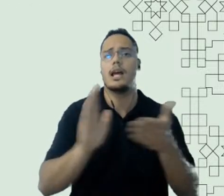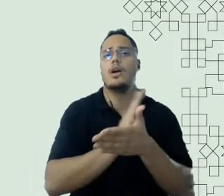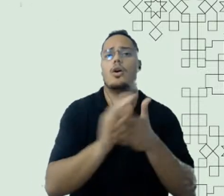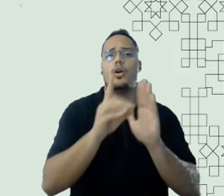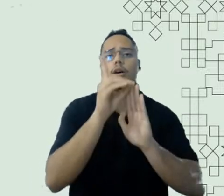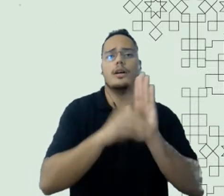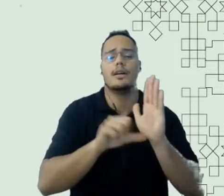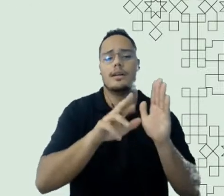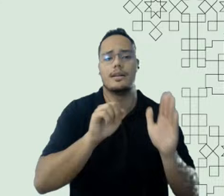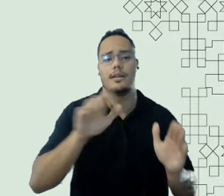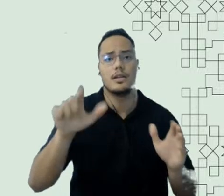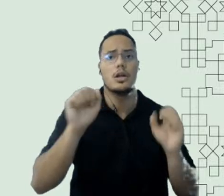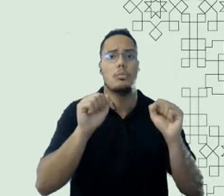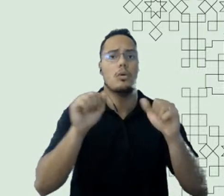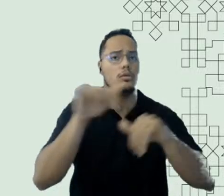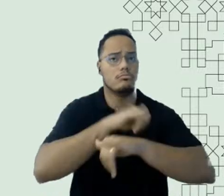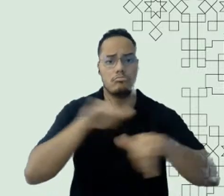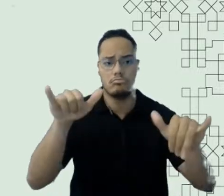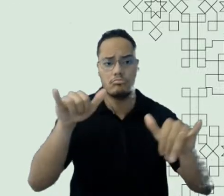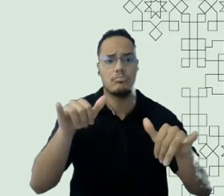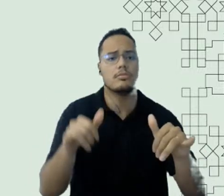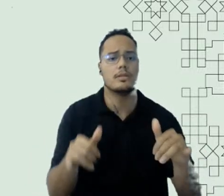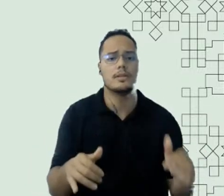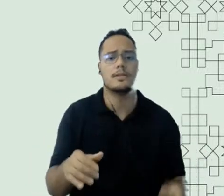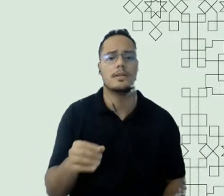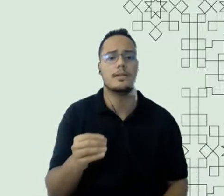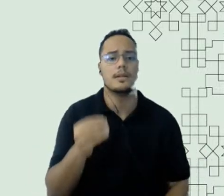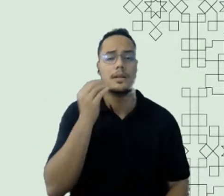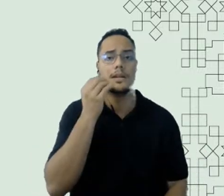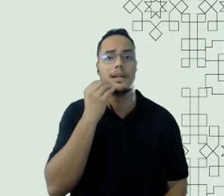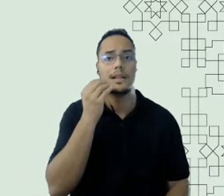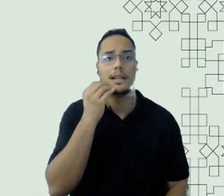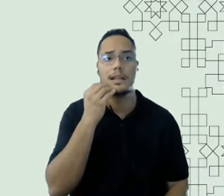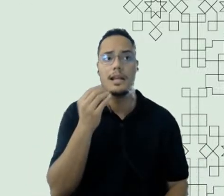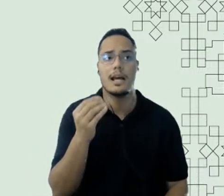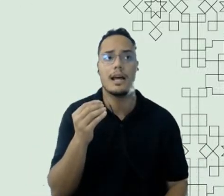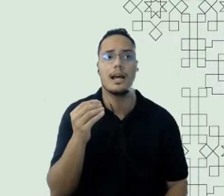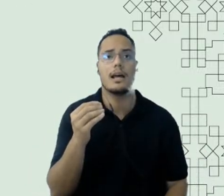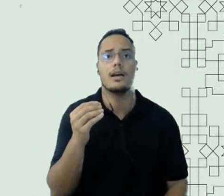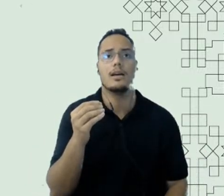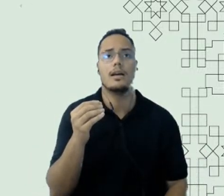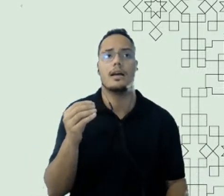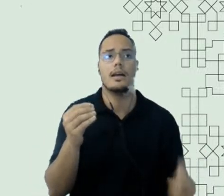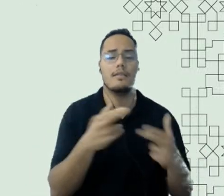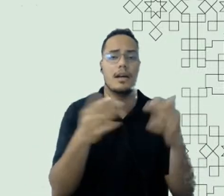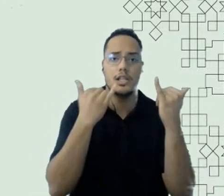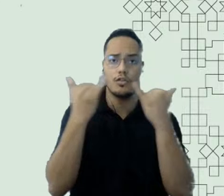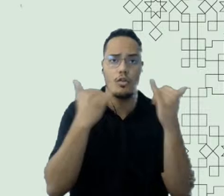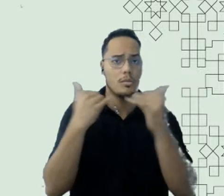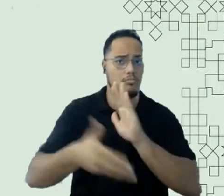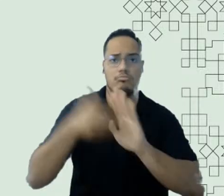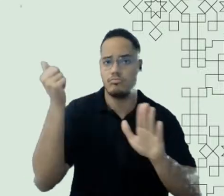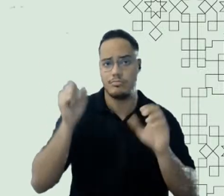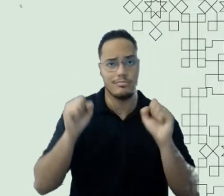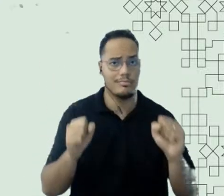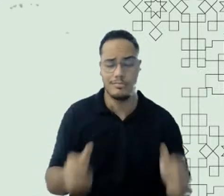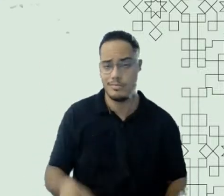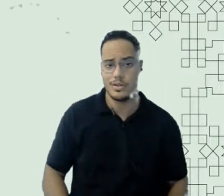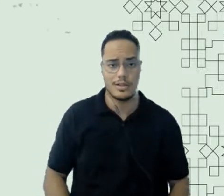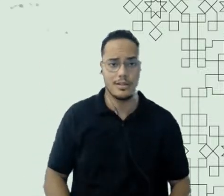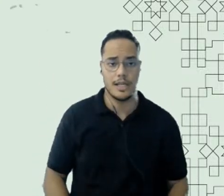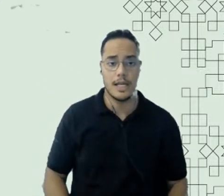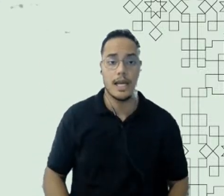parts, sorry, I went too quickly, is actually the filtering that we've been talking about. So the fact that,